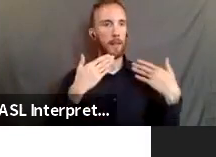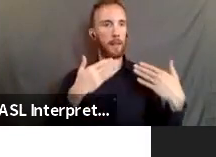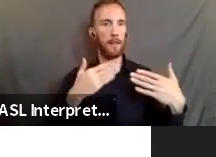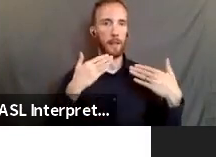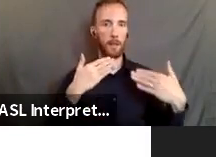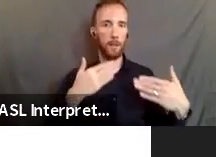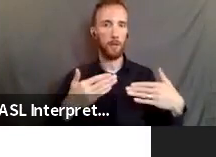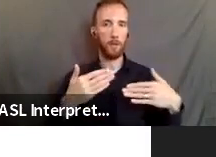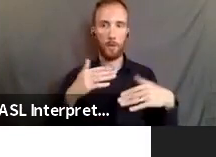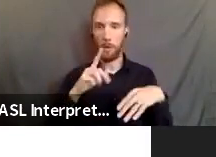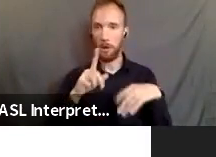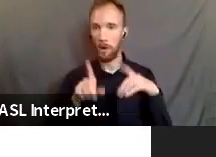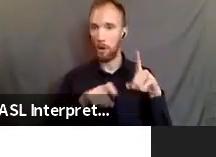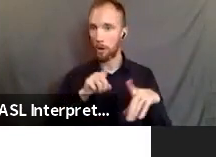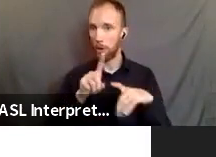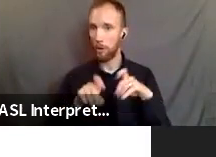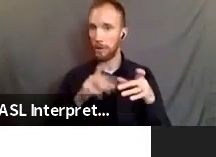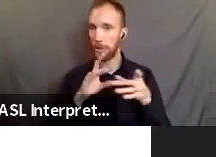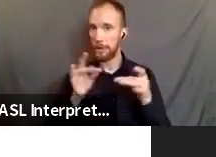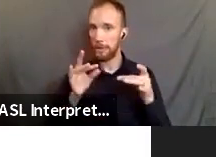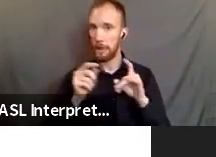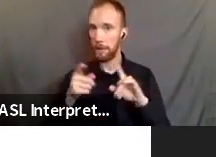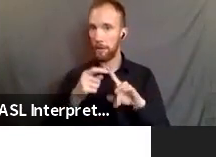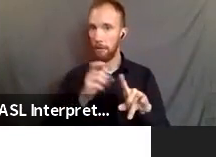of comments from board